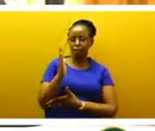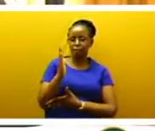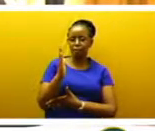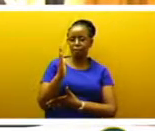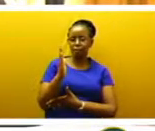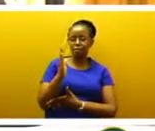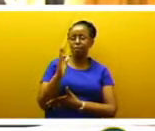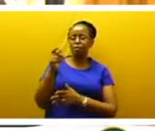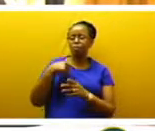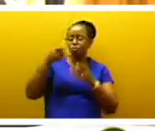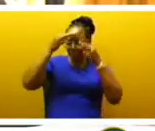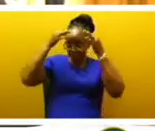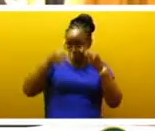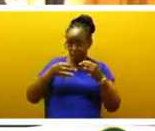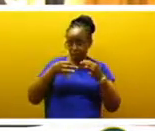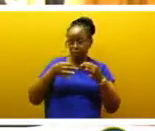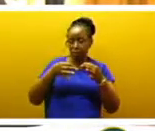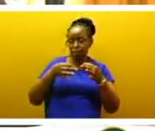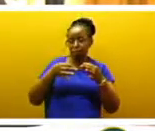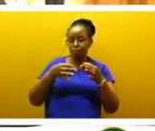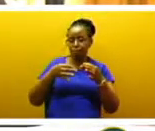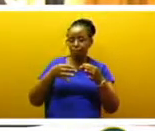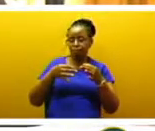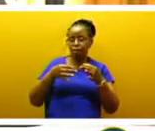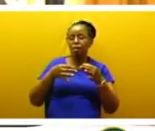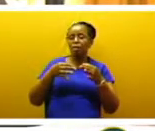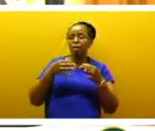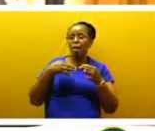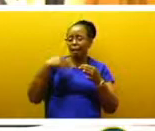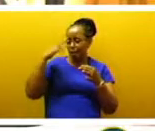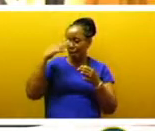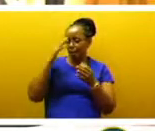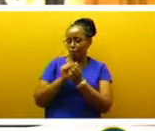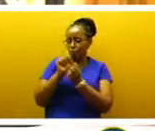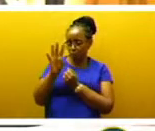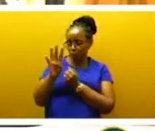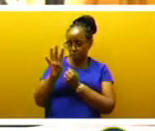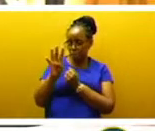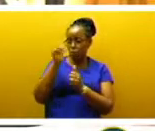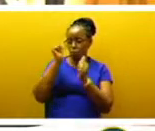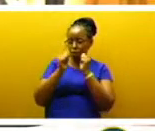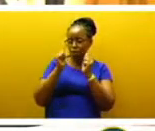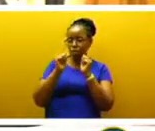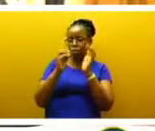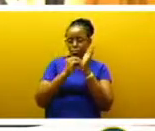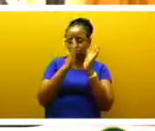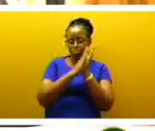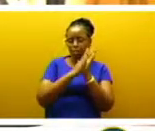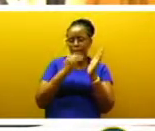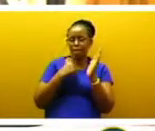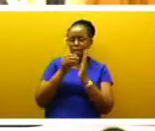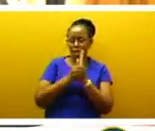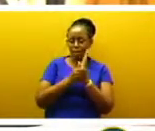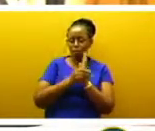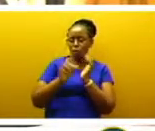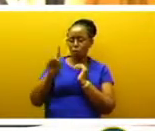to decide that the 14 days specified in Article